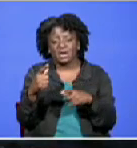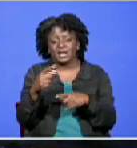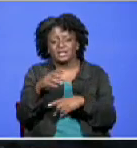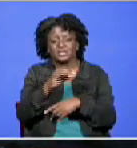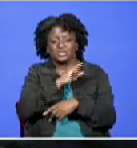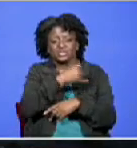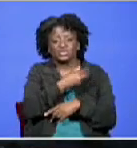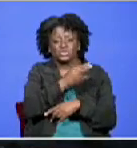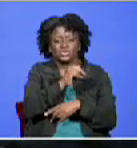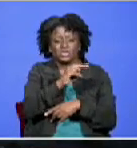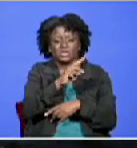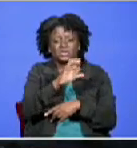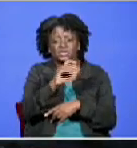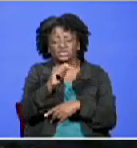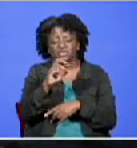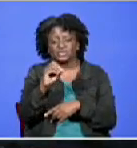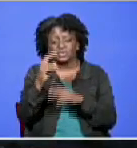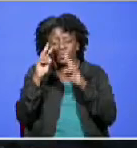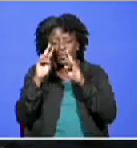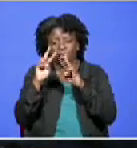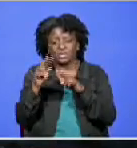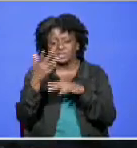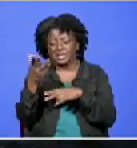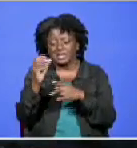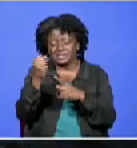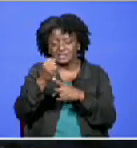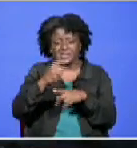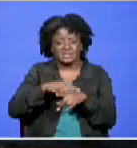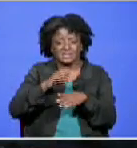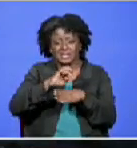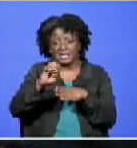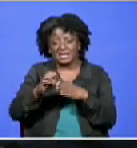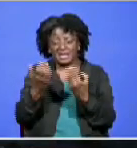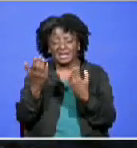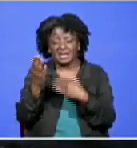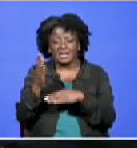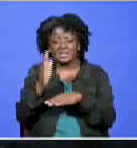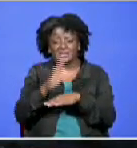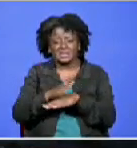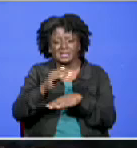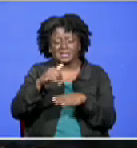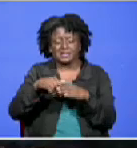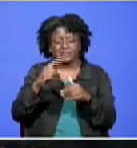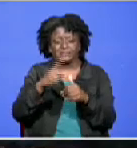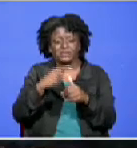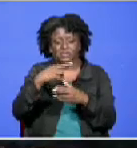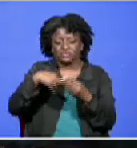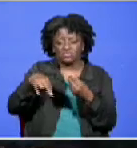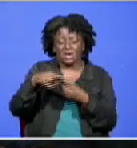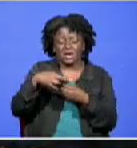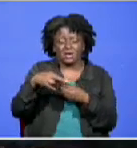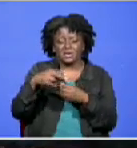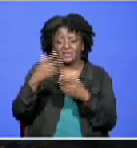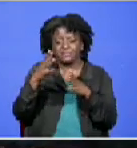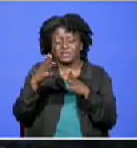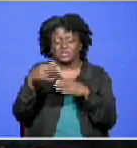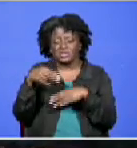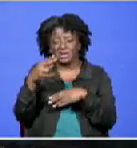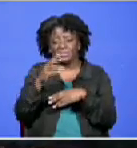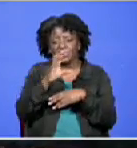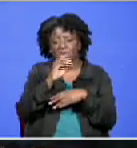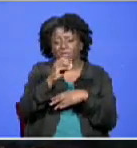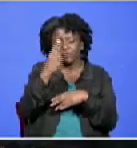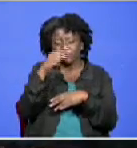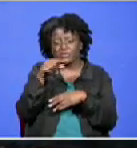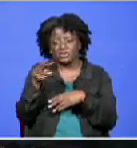end last night after getting swept by Ogden in the first round of the playoffs. Todd finishing up 0 for 2, Grand Junction losing game 2